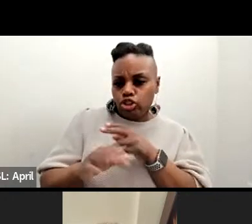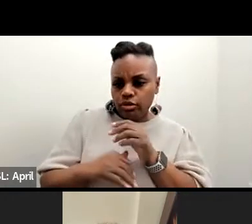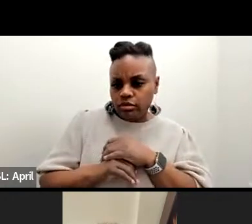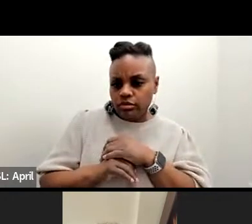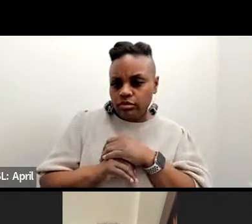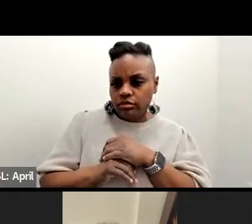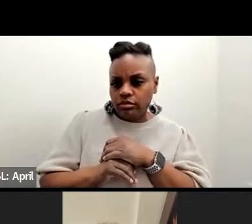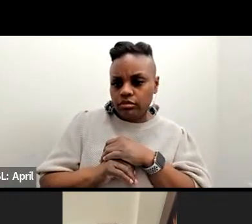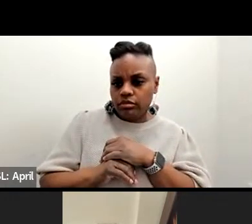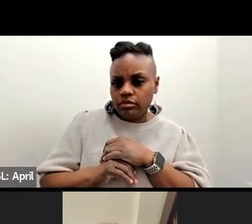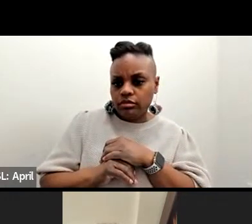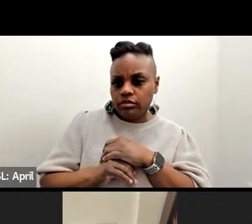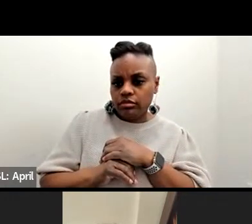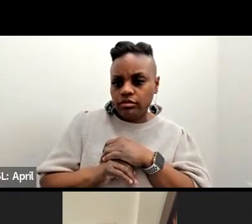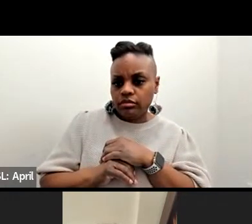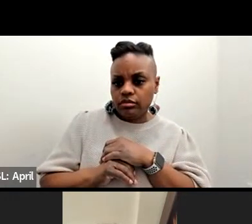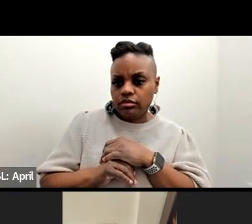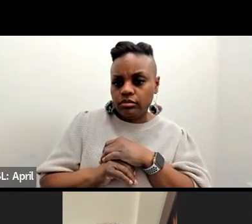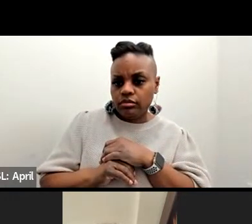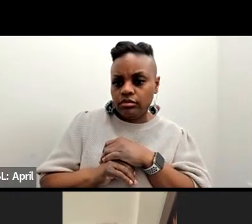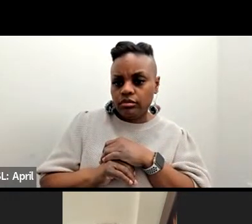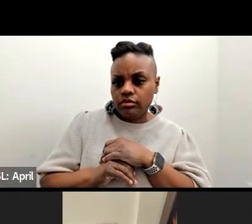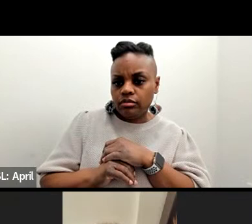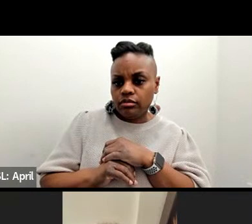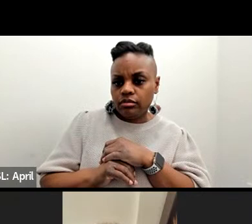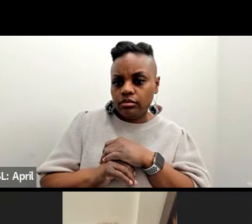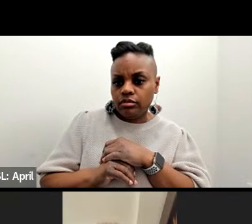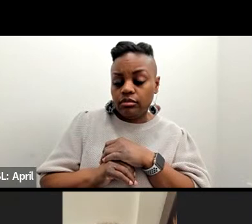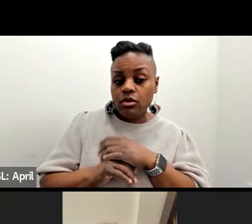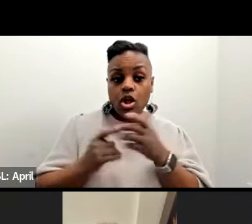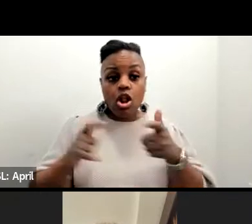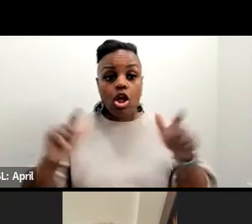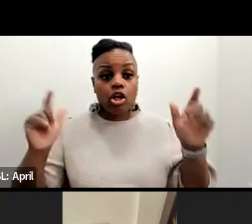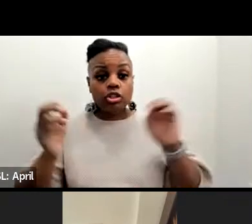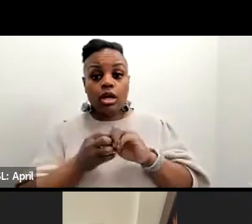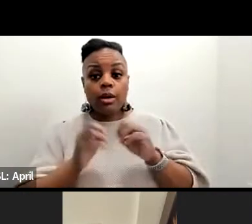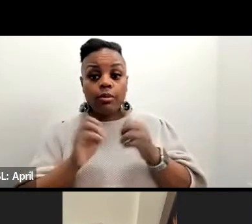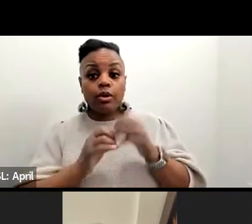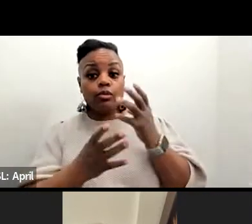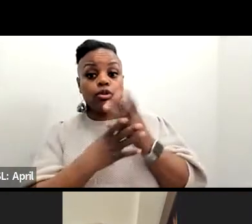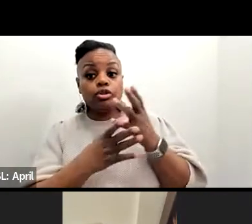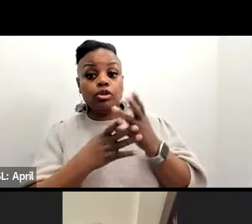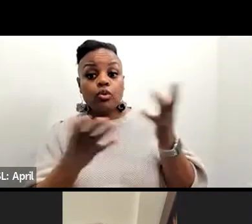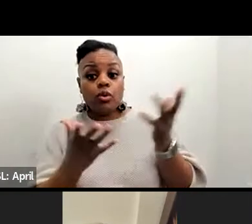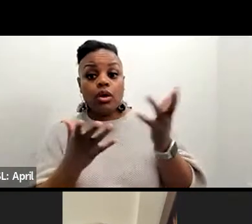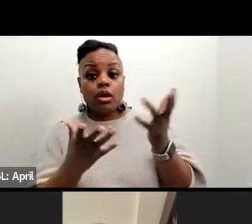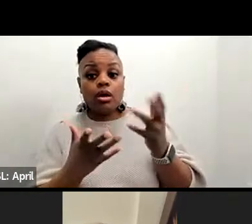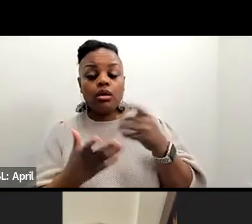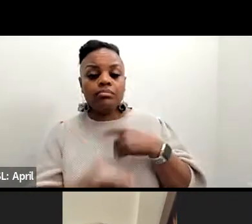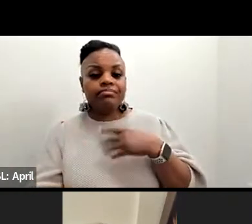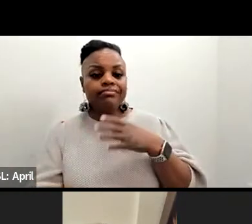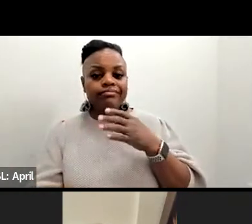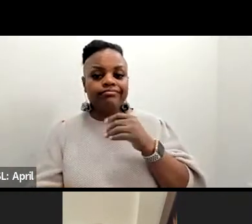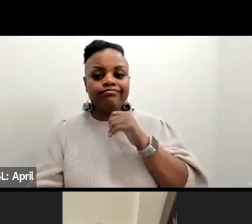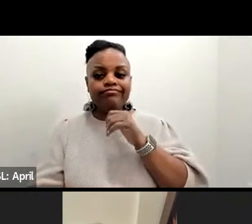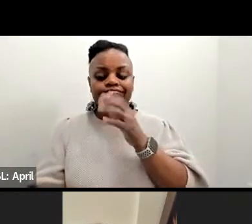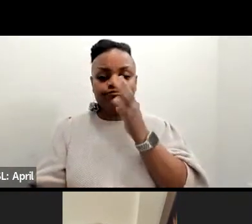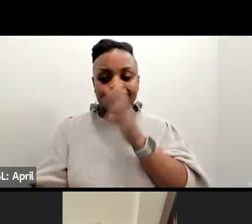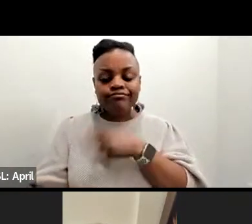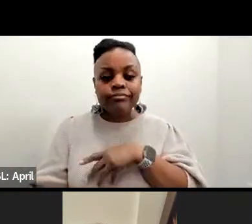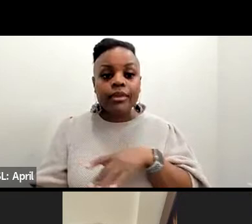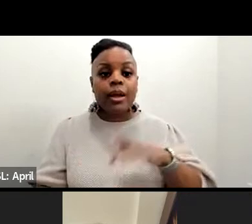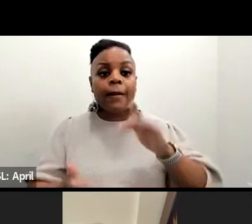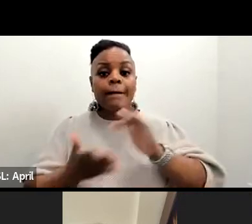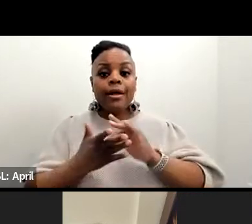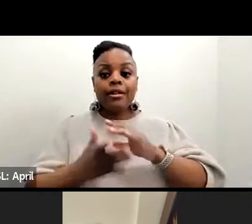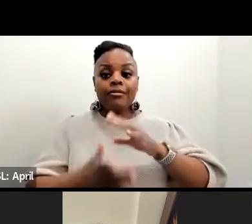to the large number of prisoners, it's not like they're left there alone. They're left there and they're dying, right? Medical negligence in prison in Egypt claims about one person